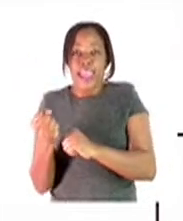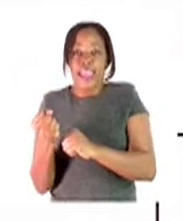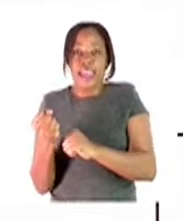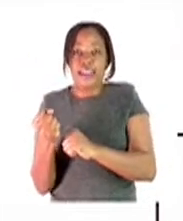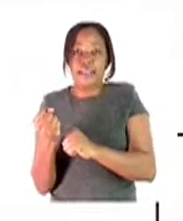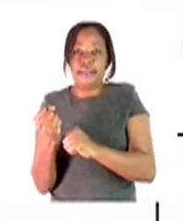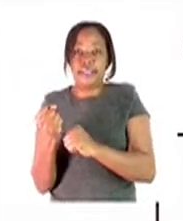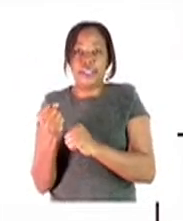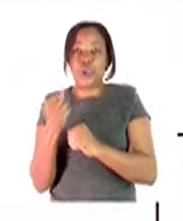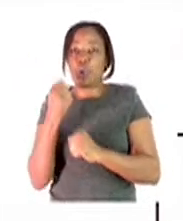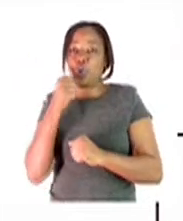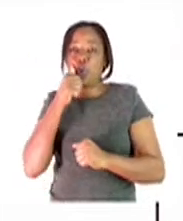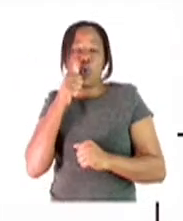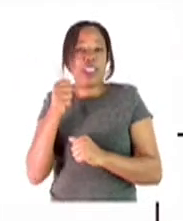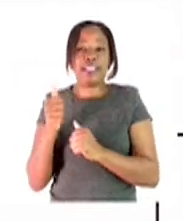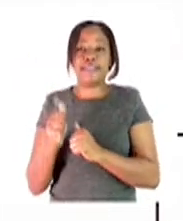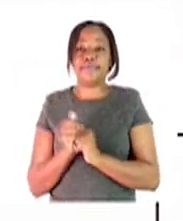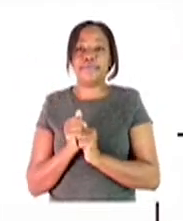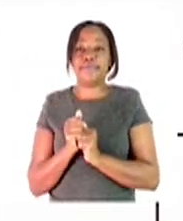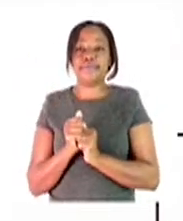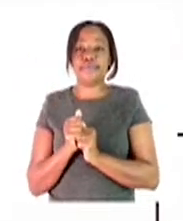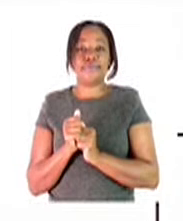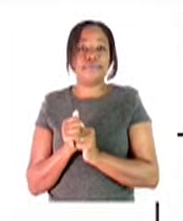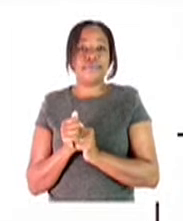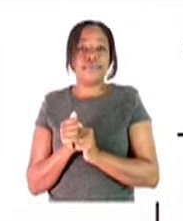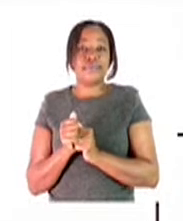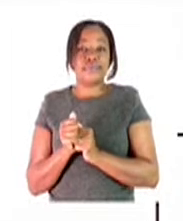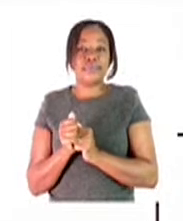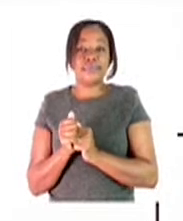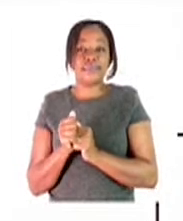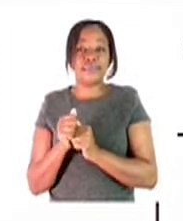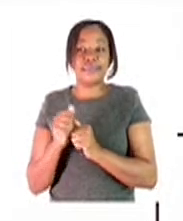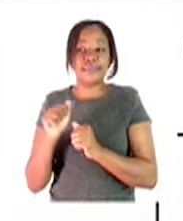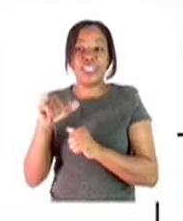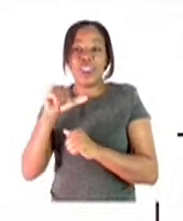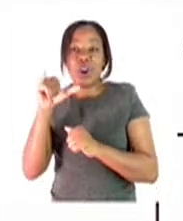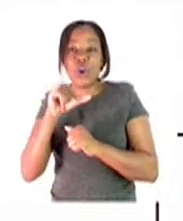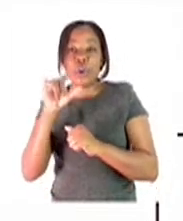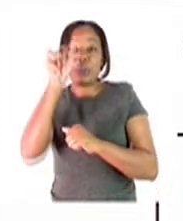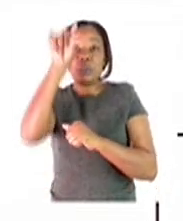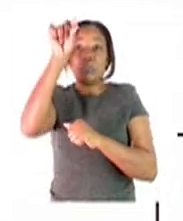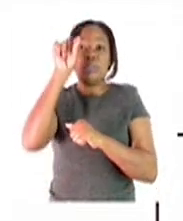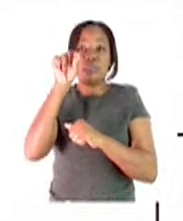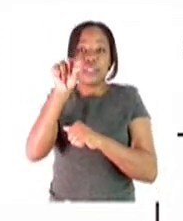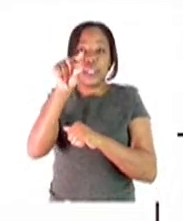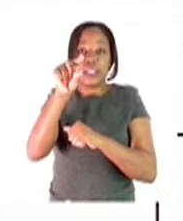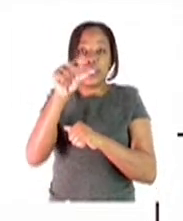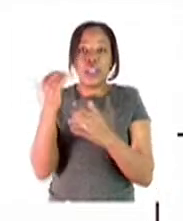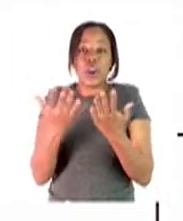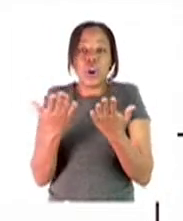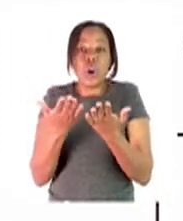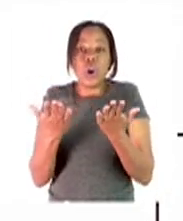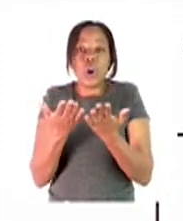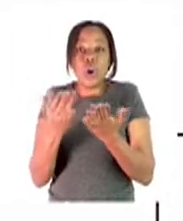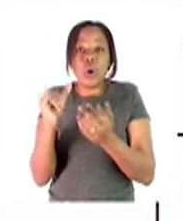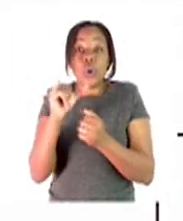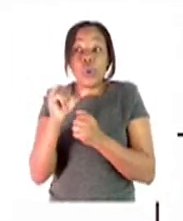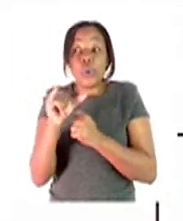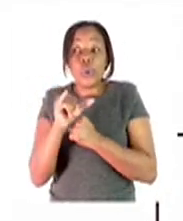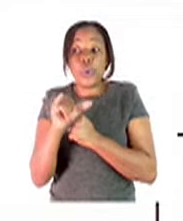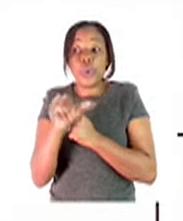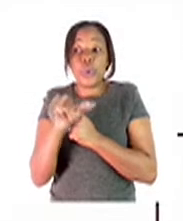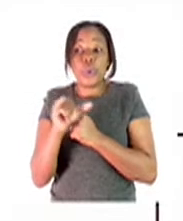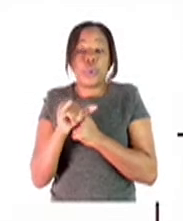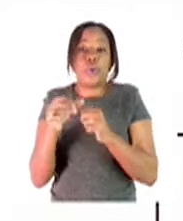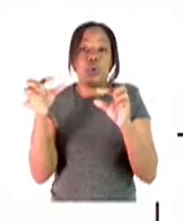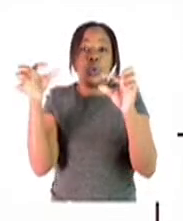can use there? We go to the bakery, we get the treat. I think we will use and. Let's go to the bakery